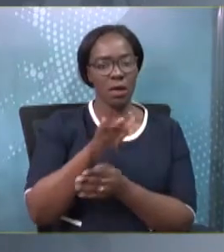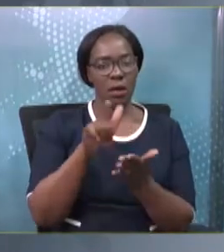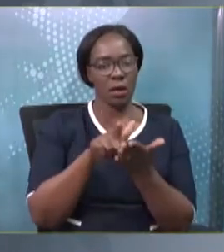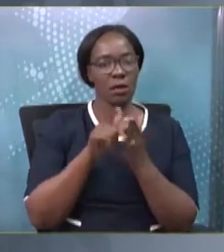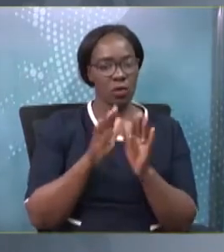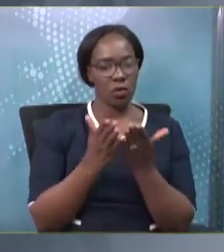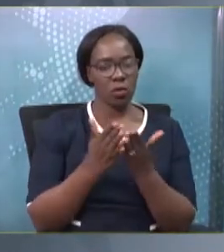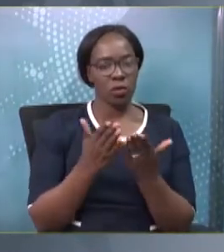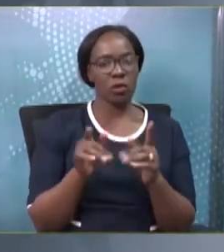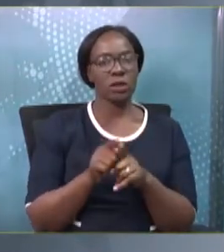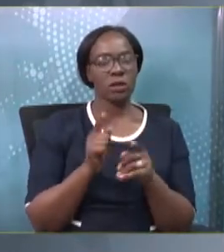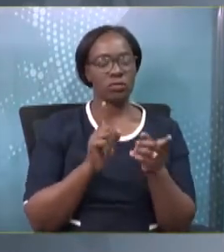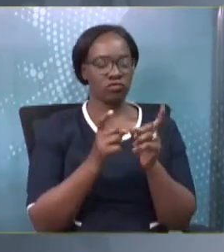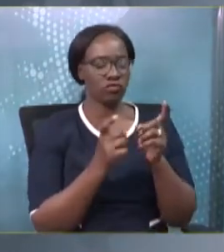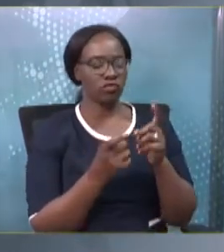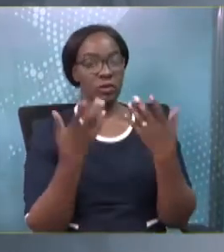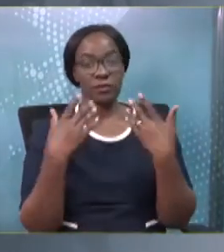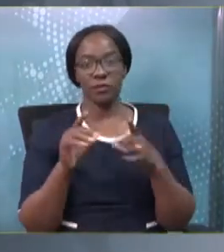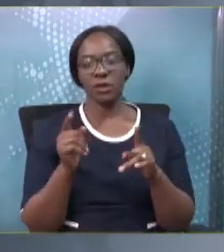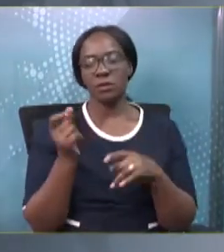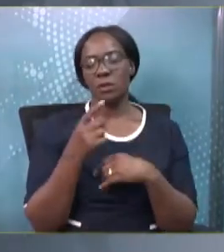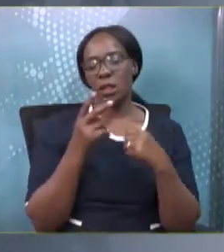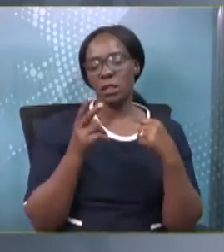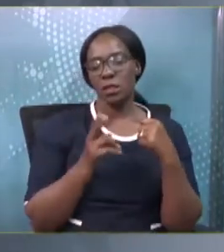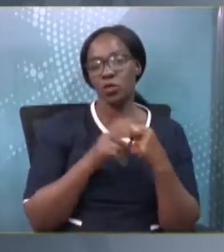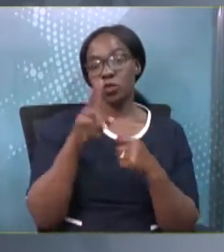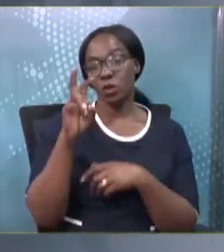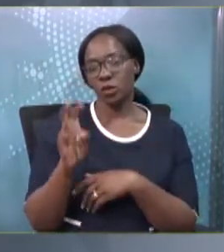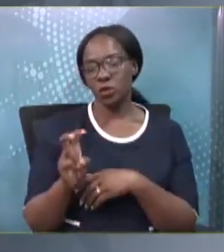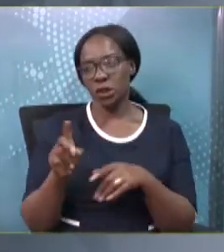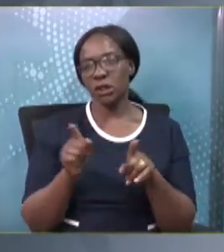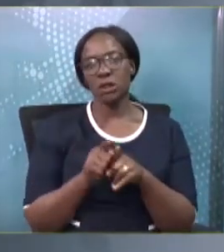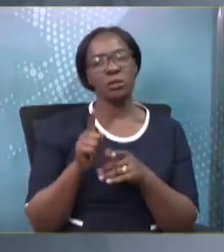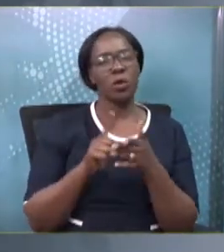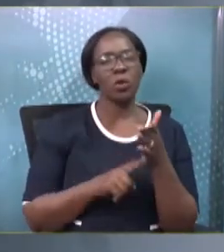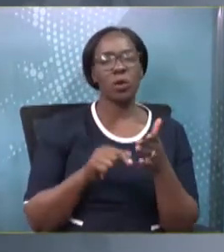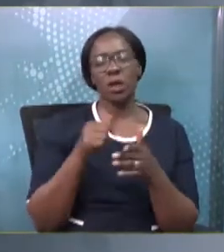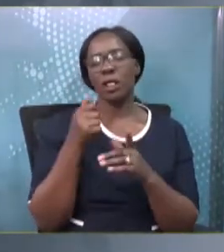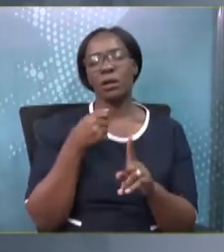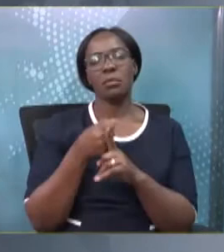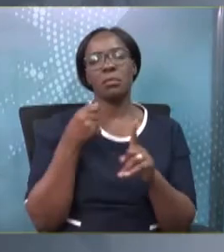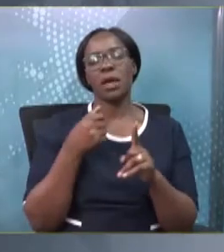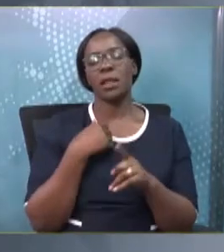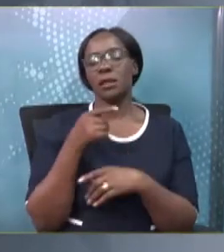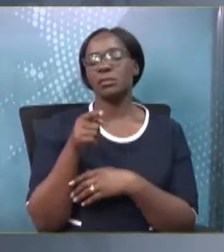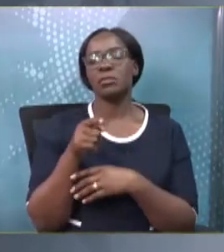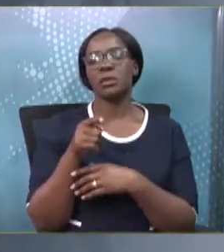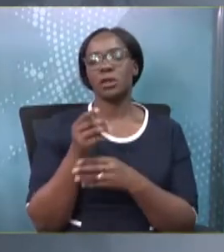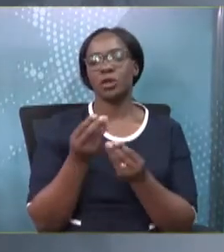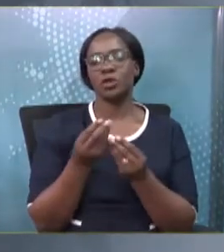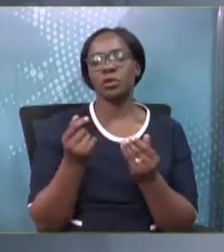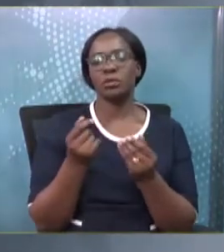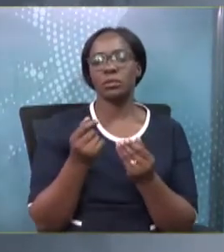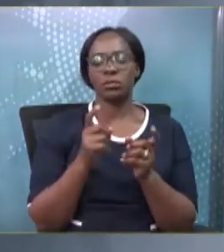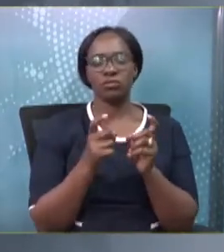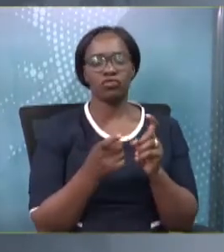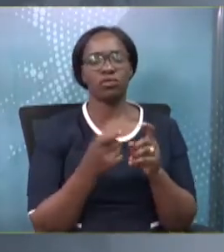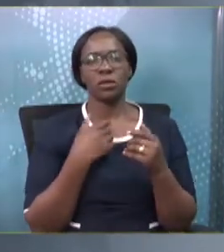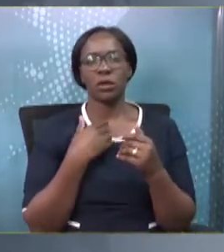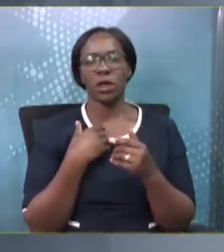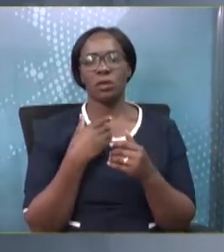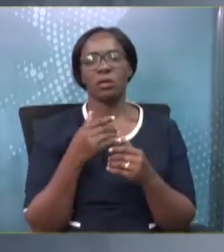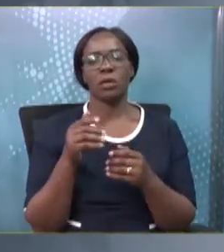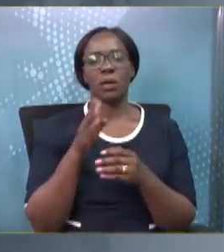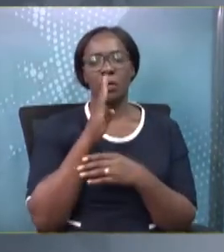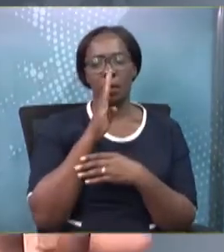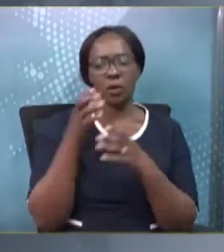book, has been restructured as at June 2020. What kind of impact does this sort of restructuring have on